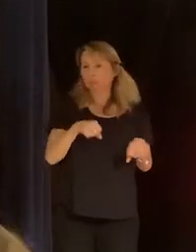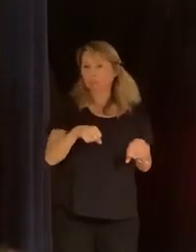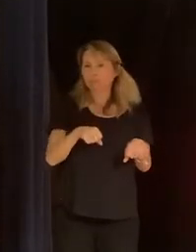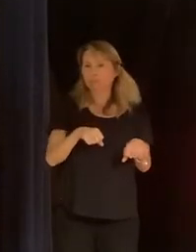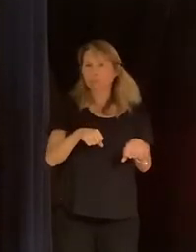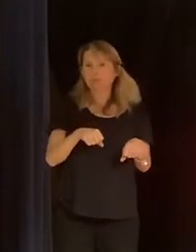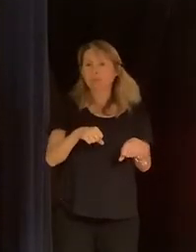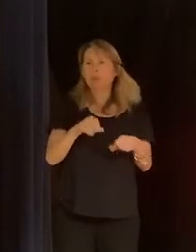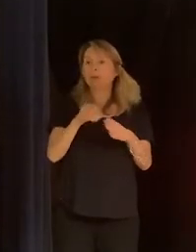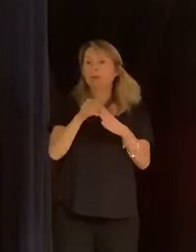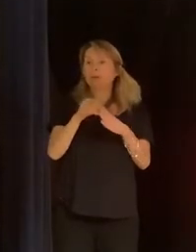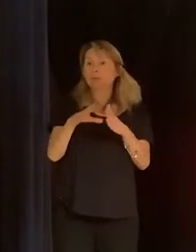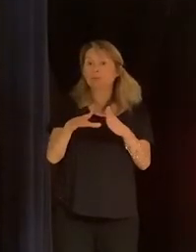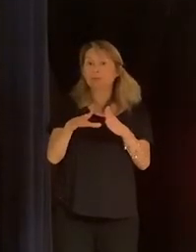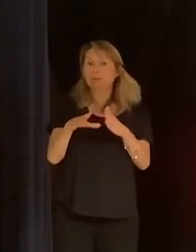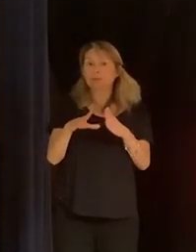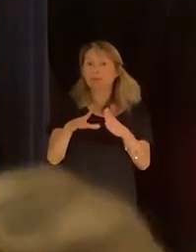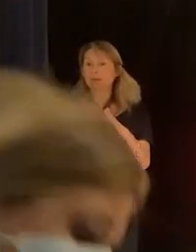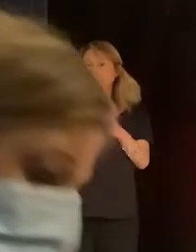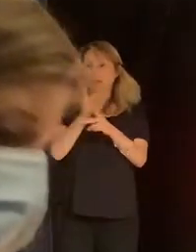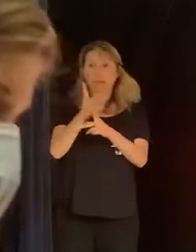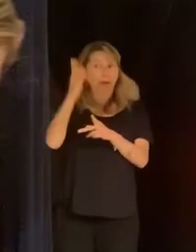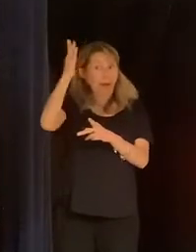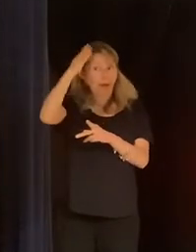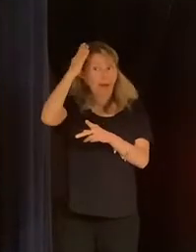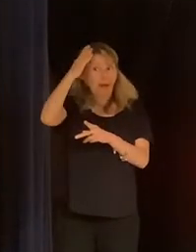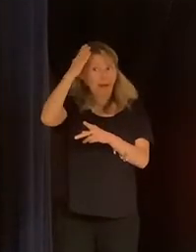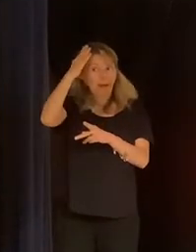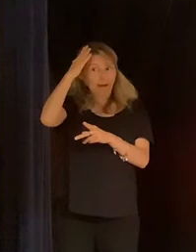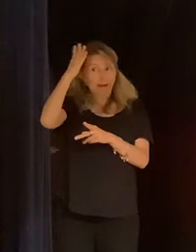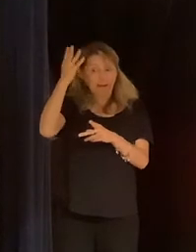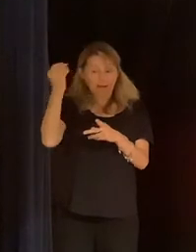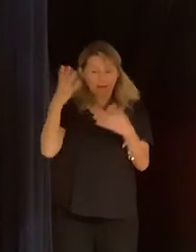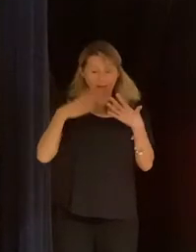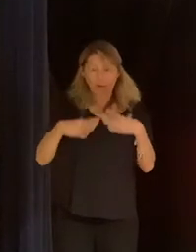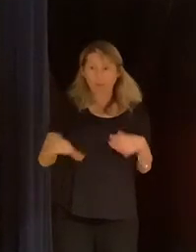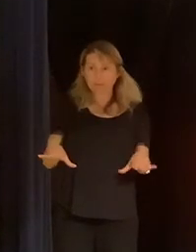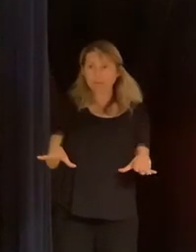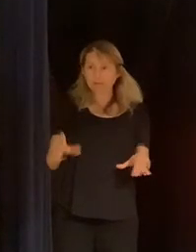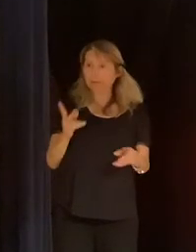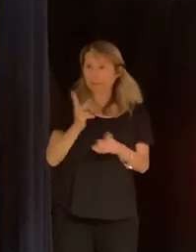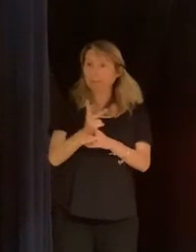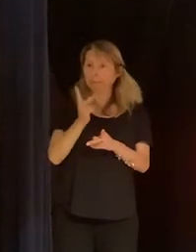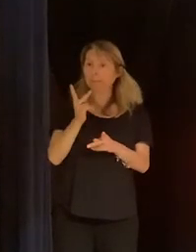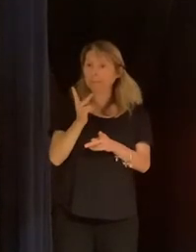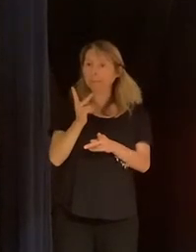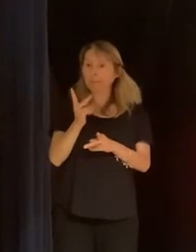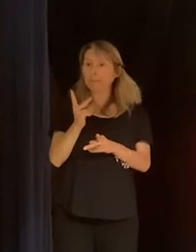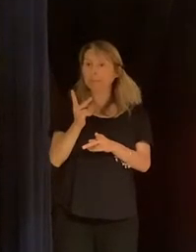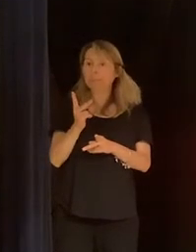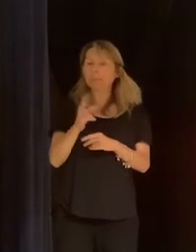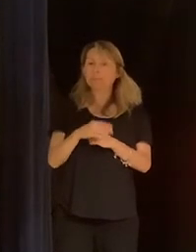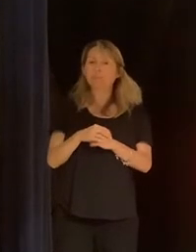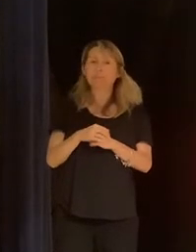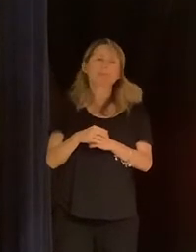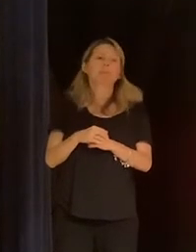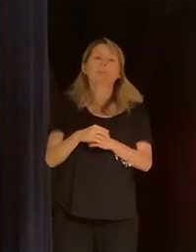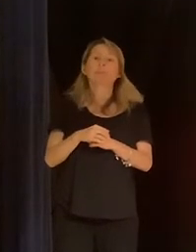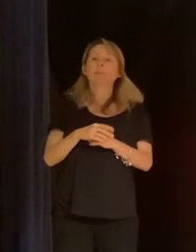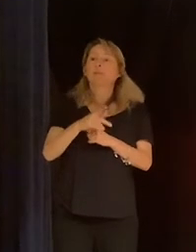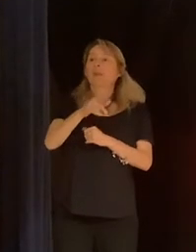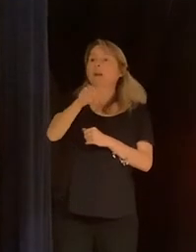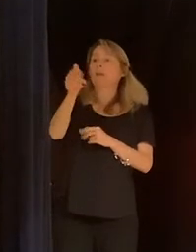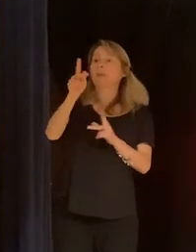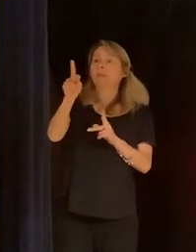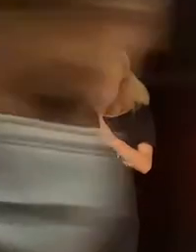refreshments. Graduates, you are able to keep your cap, tassel, and your gowns. Finally, I would like to ask the members of the audience